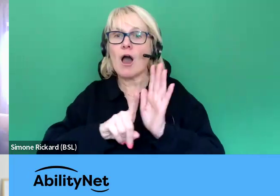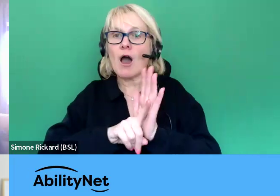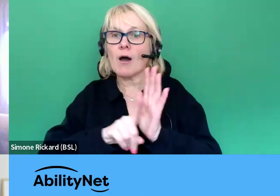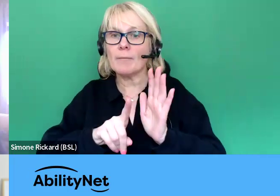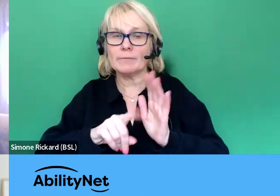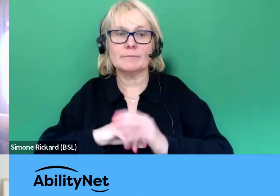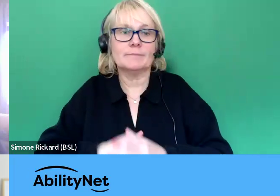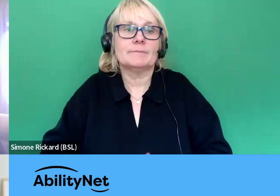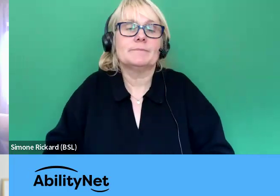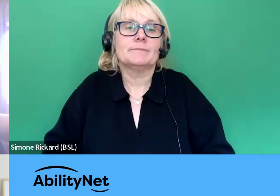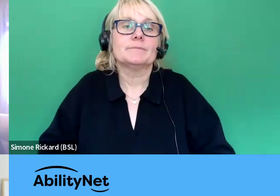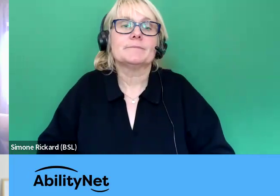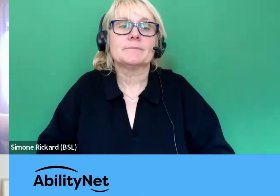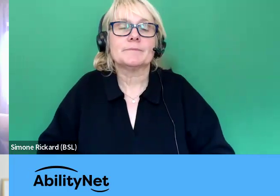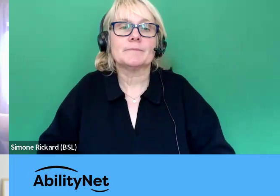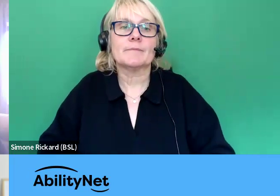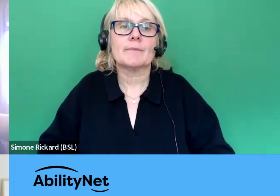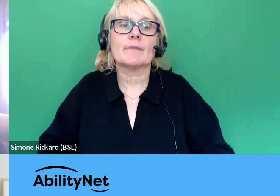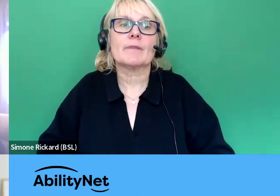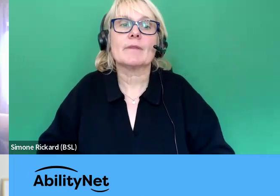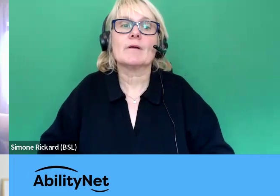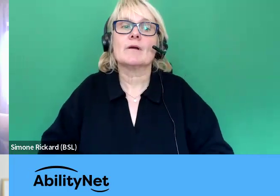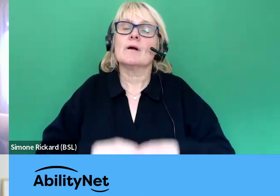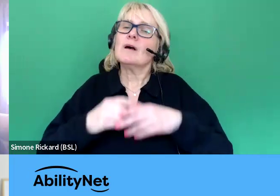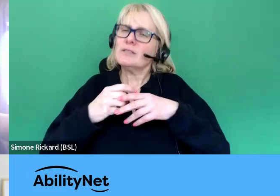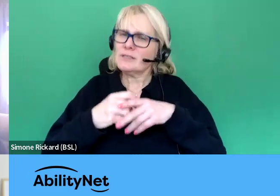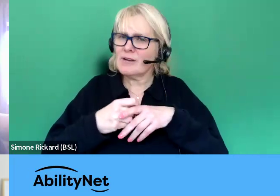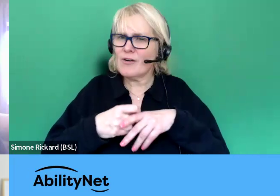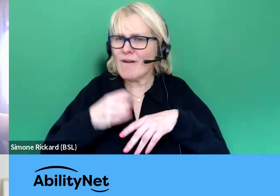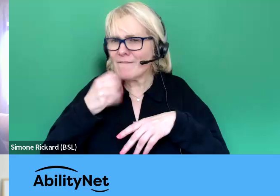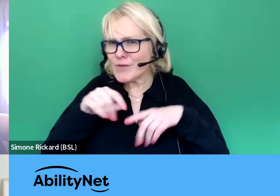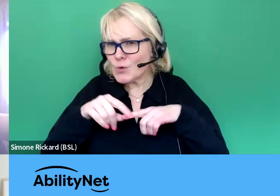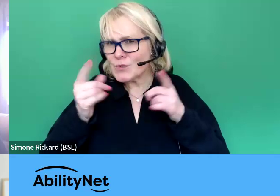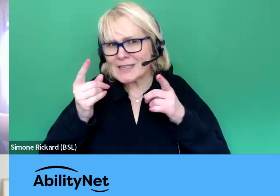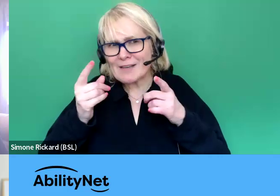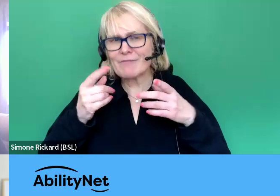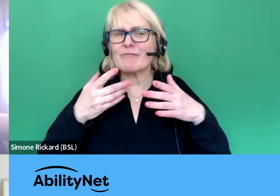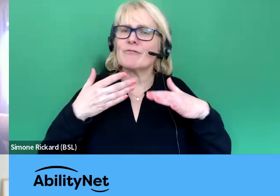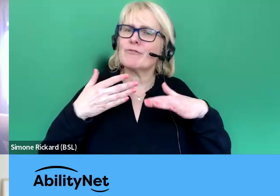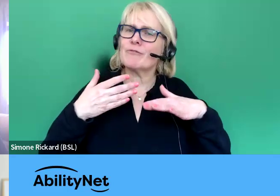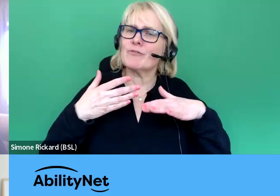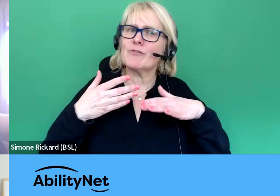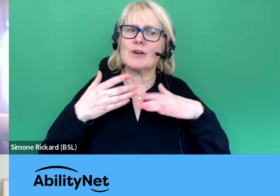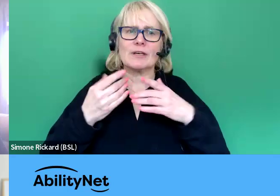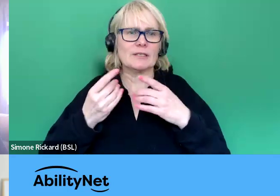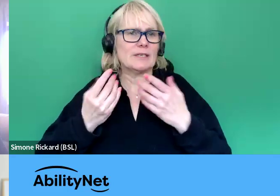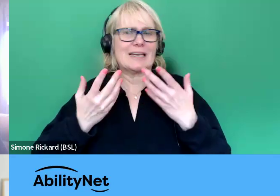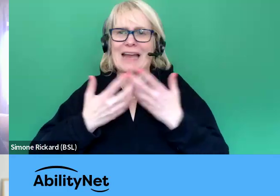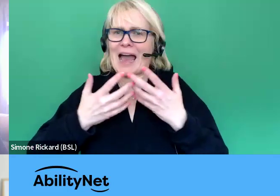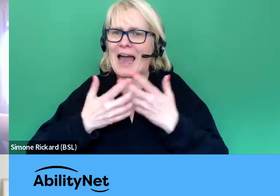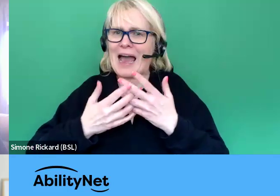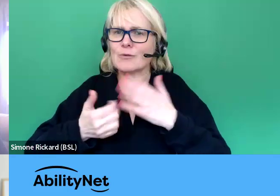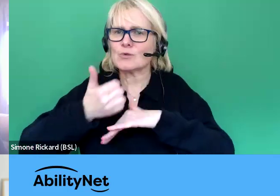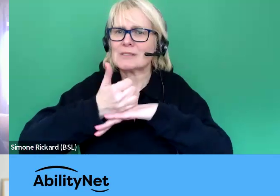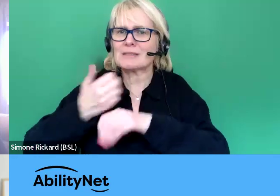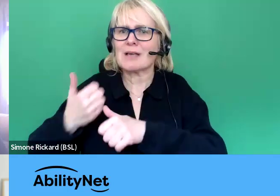rare cases. And lastly, there are a couple differences in how you put support in place, depending on if you're employed